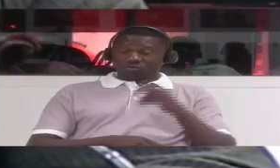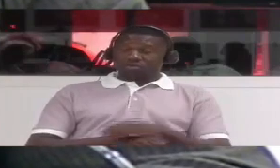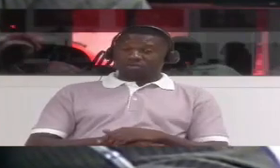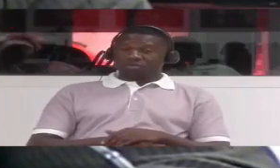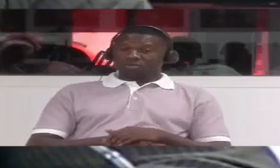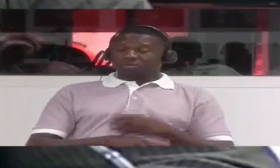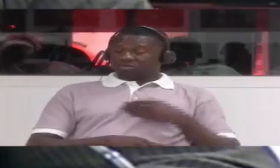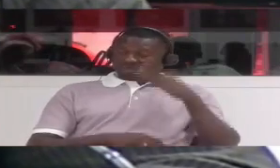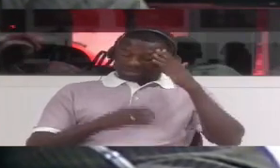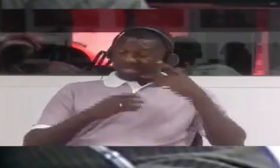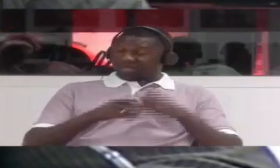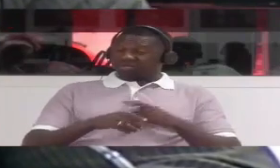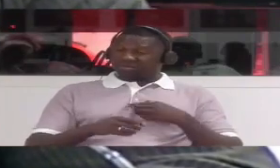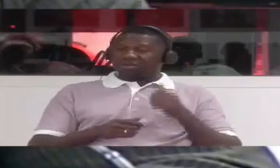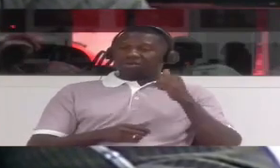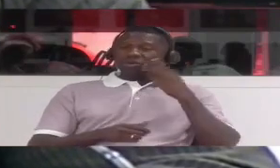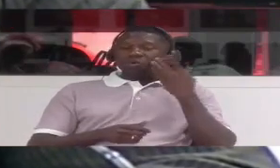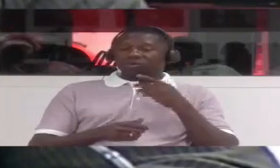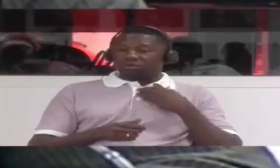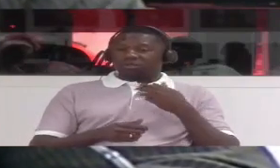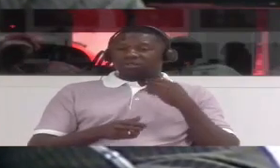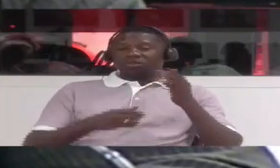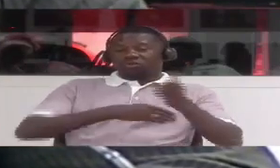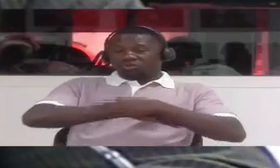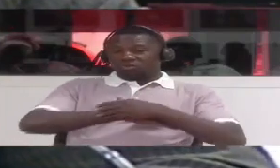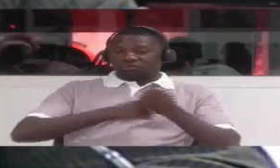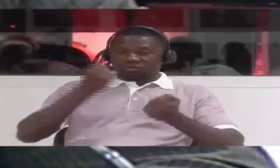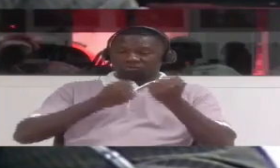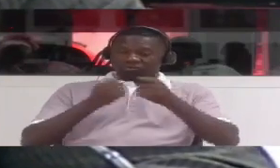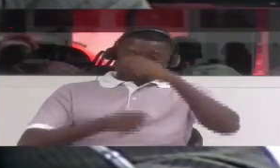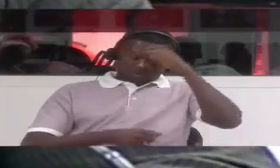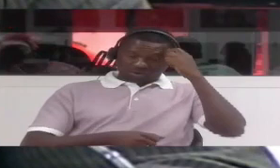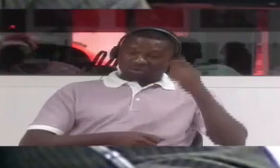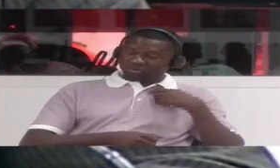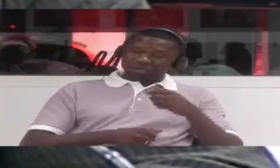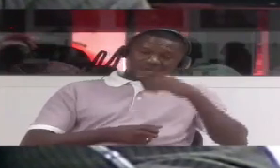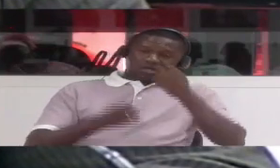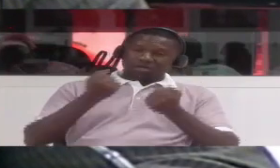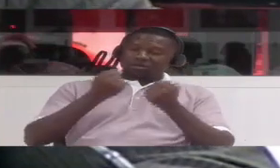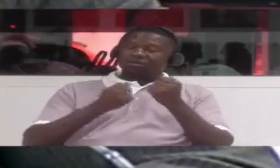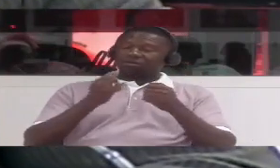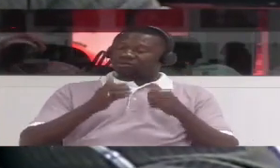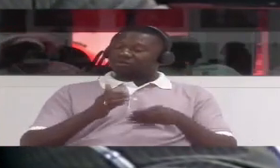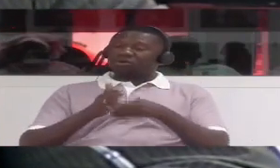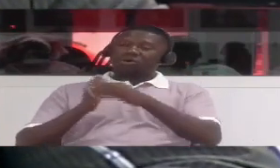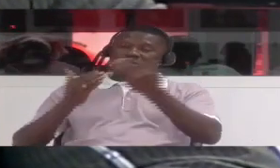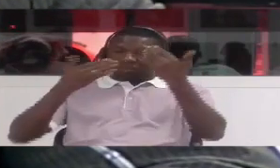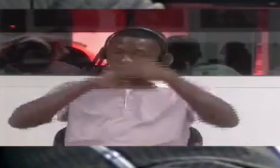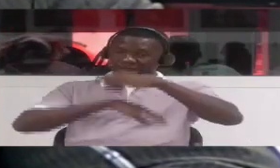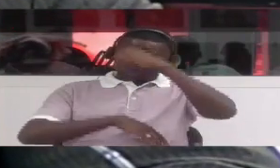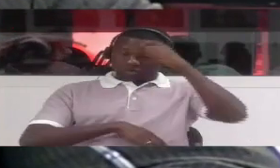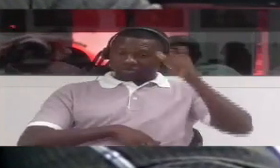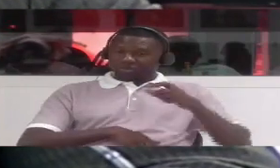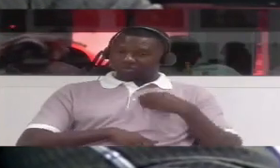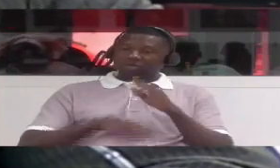him whenever we closed from work, midnight plus. I would drive all the night staff, and I would drop Omar at